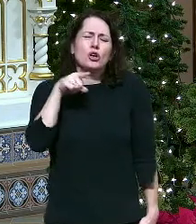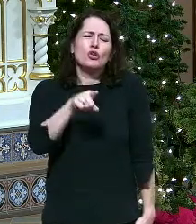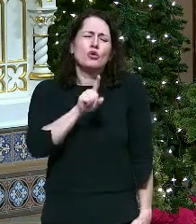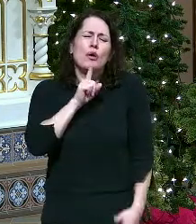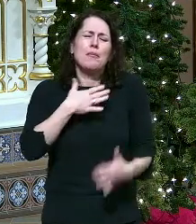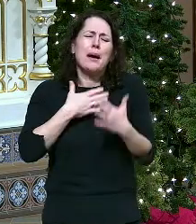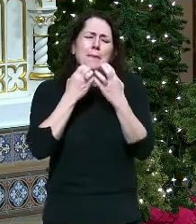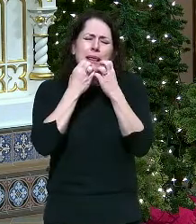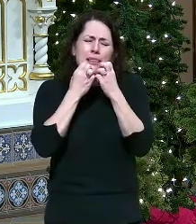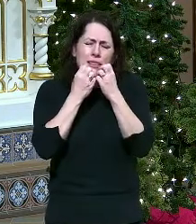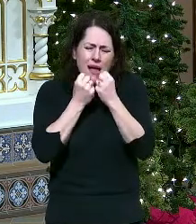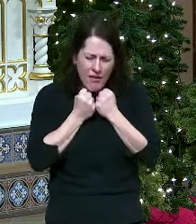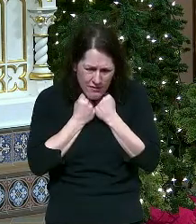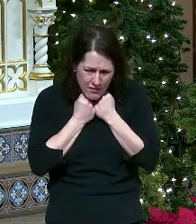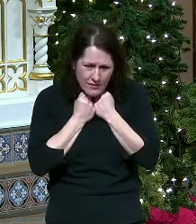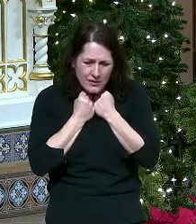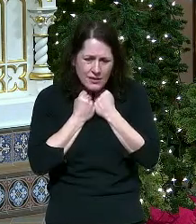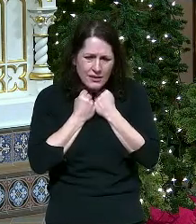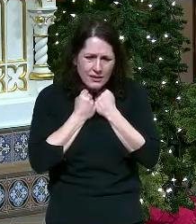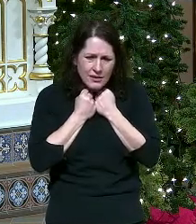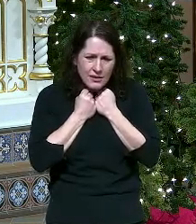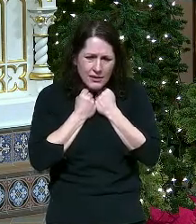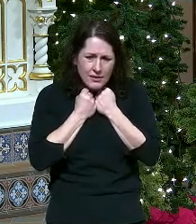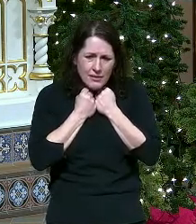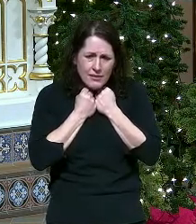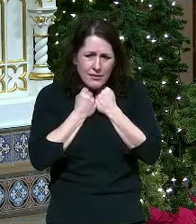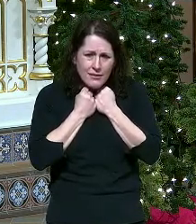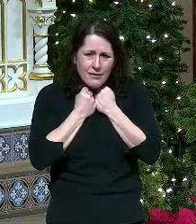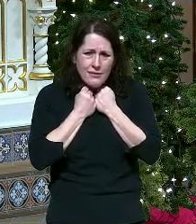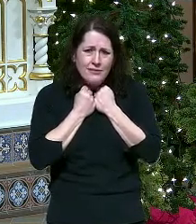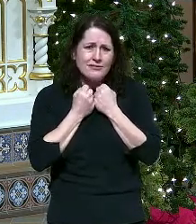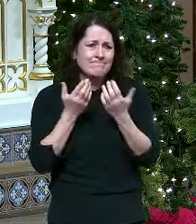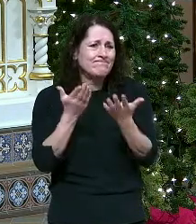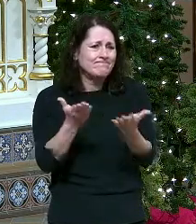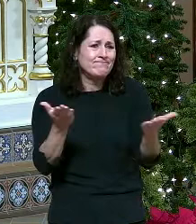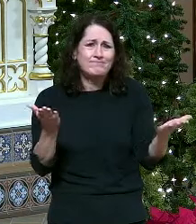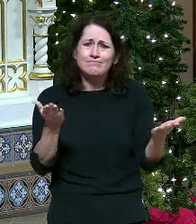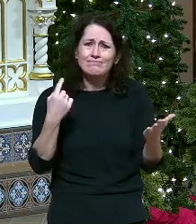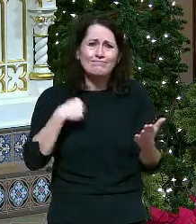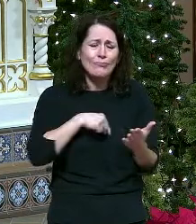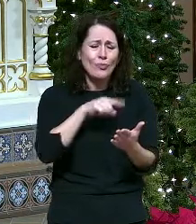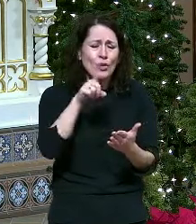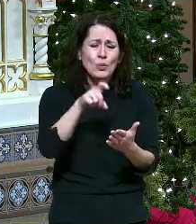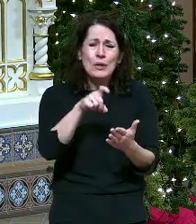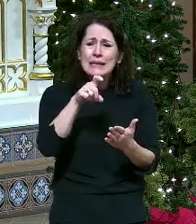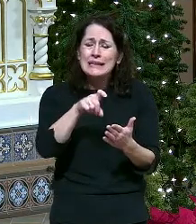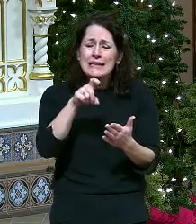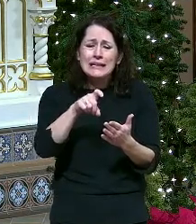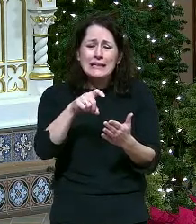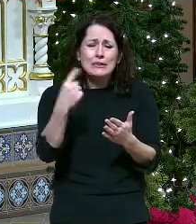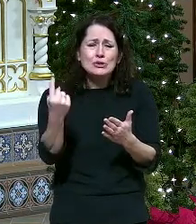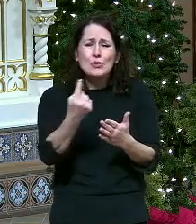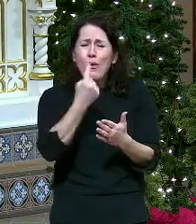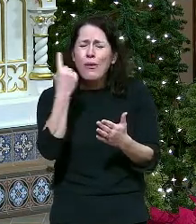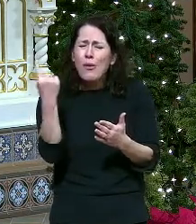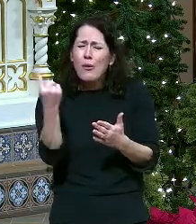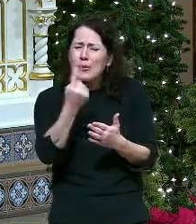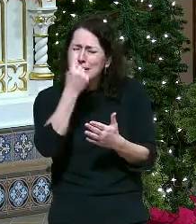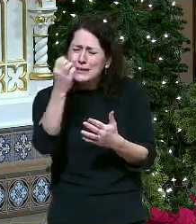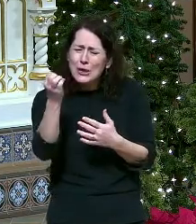my beloved Son." And so we need to continually come back to this